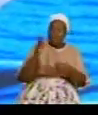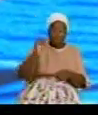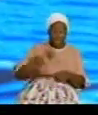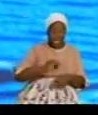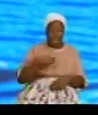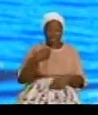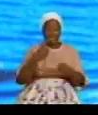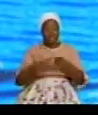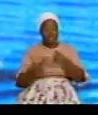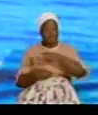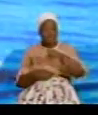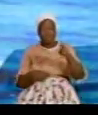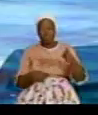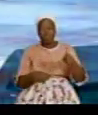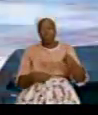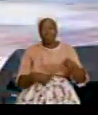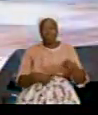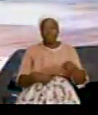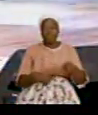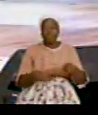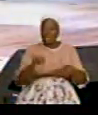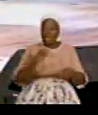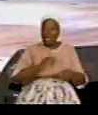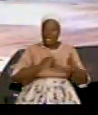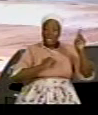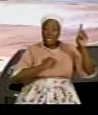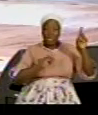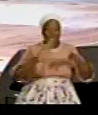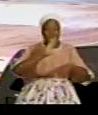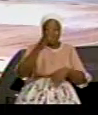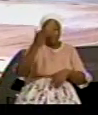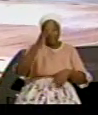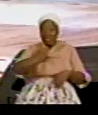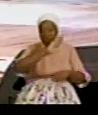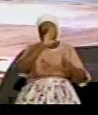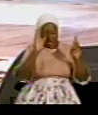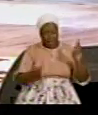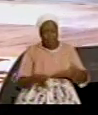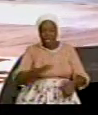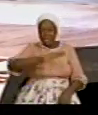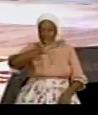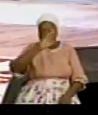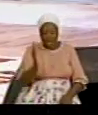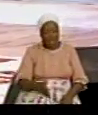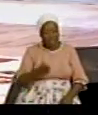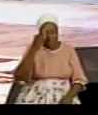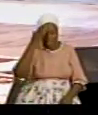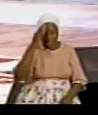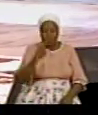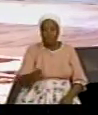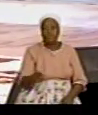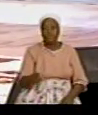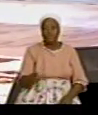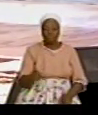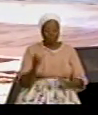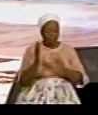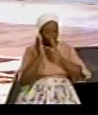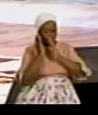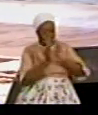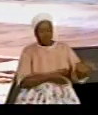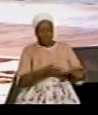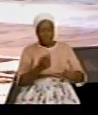profess unto them, I never, never, never knew you. Depart from